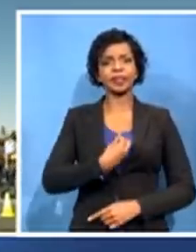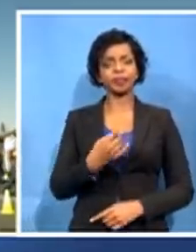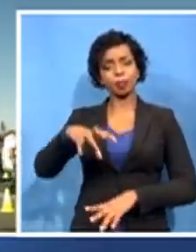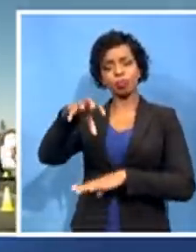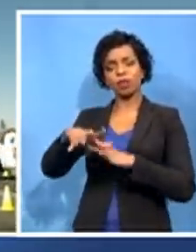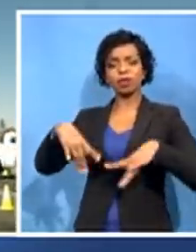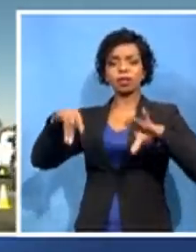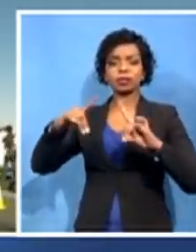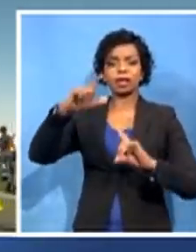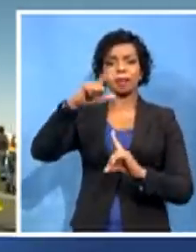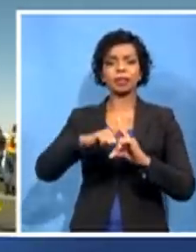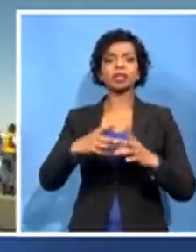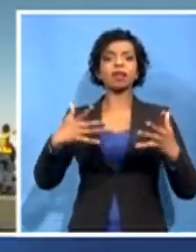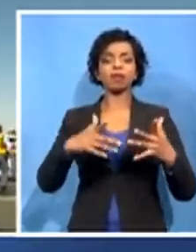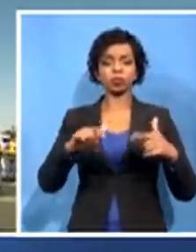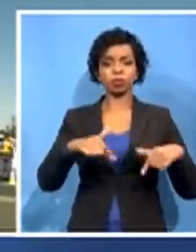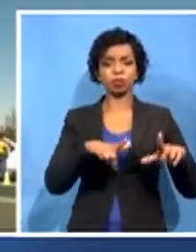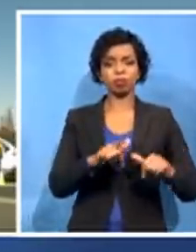Commissar Josie Butan.